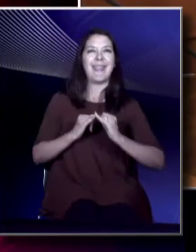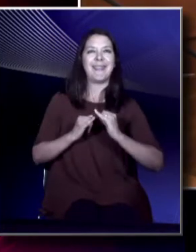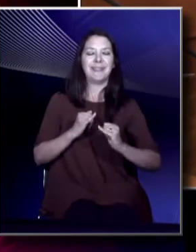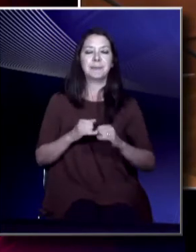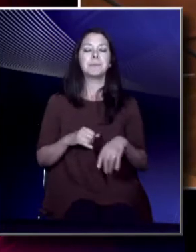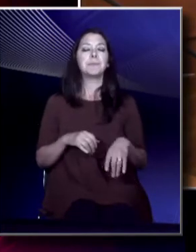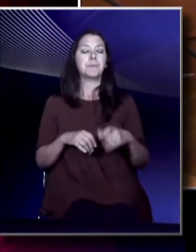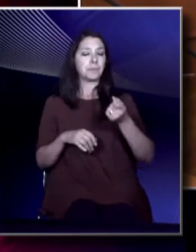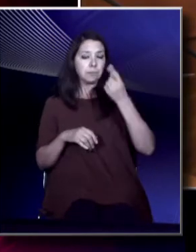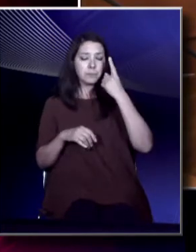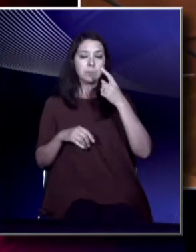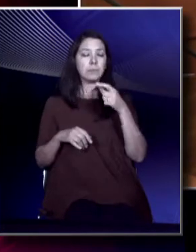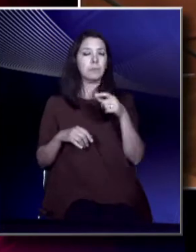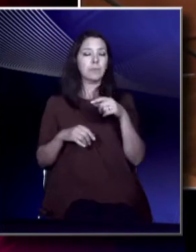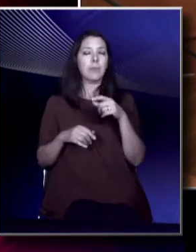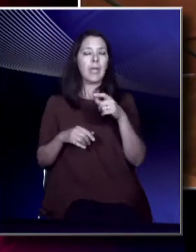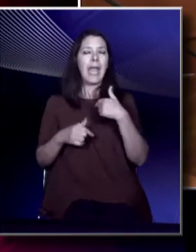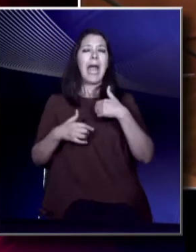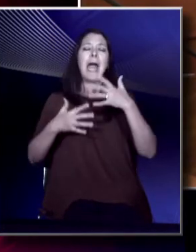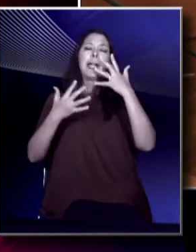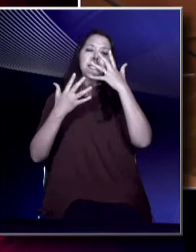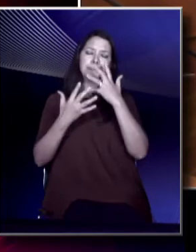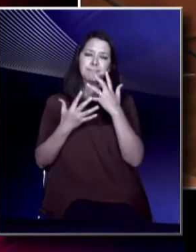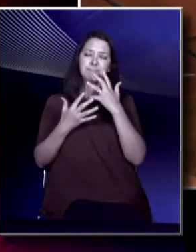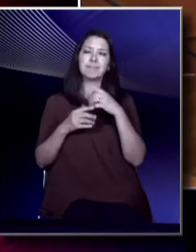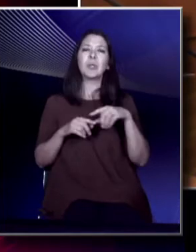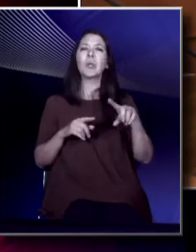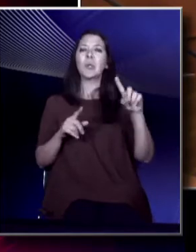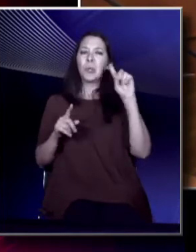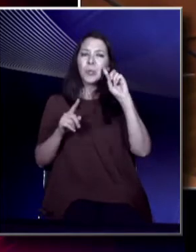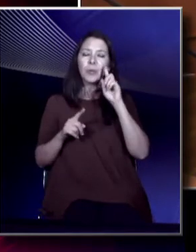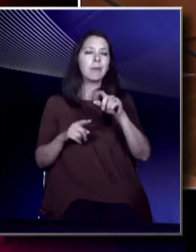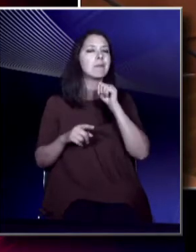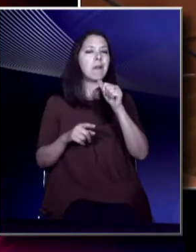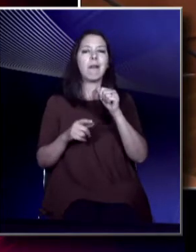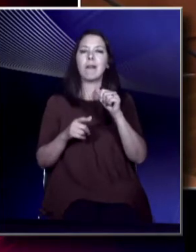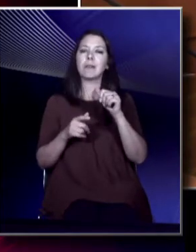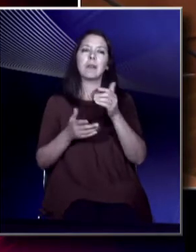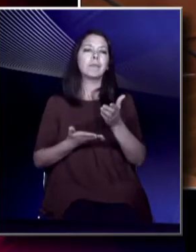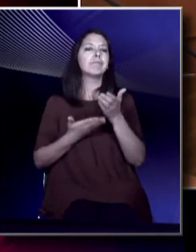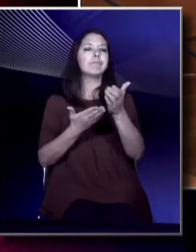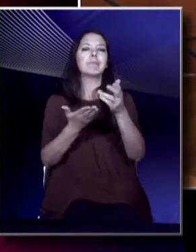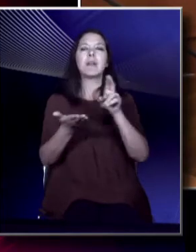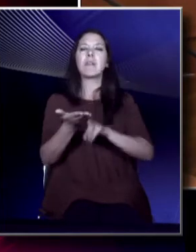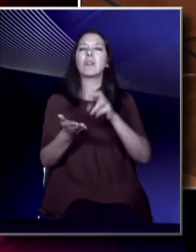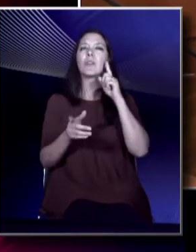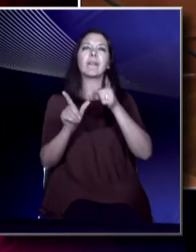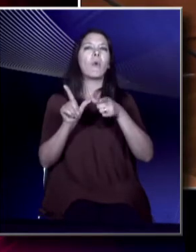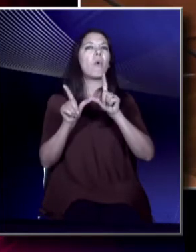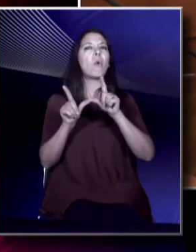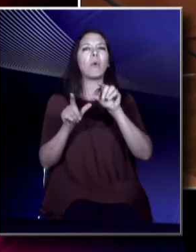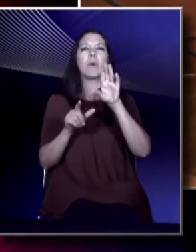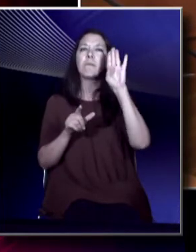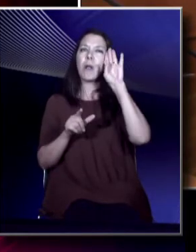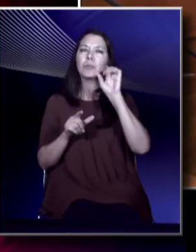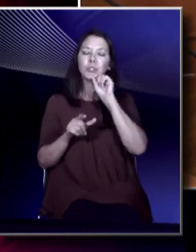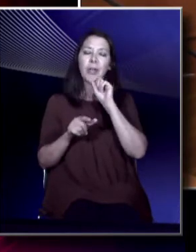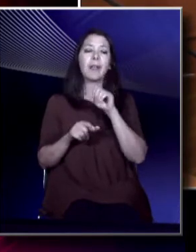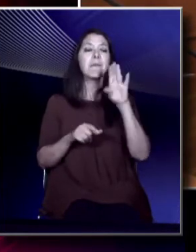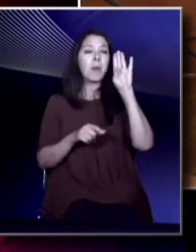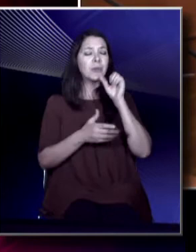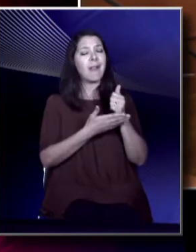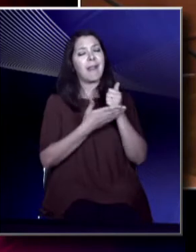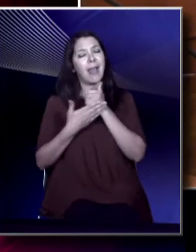short-sighted to learn of the decision or the suggestion to not renew Barb's contract. Barb has brought vision to this agency. She